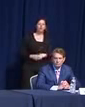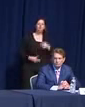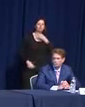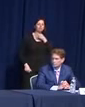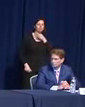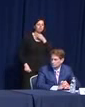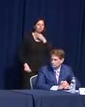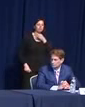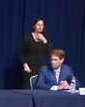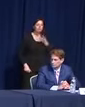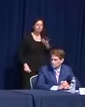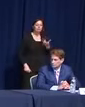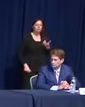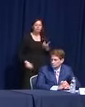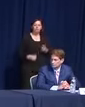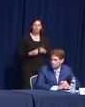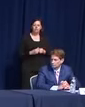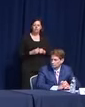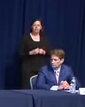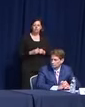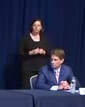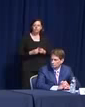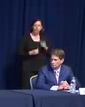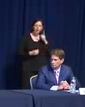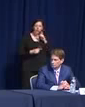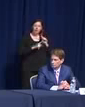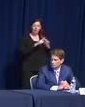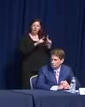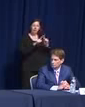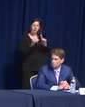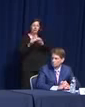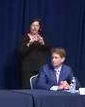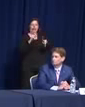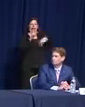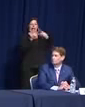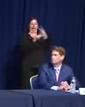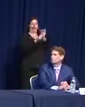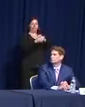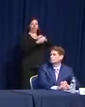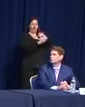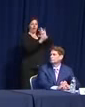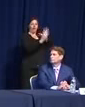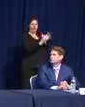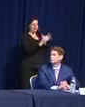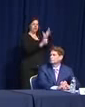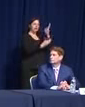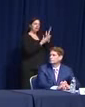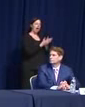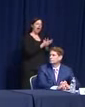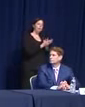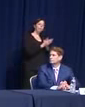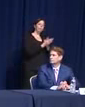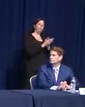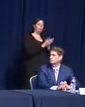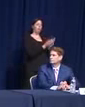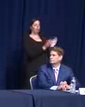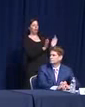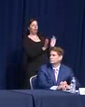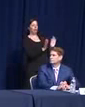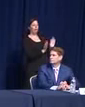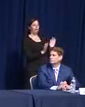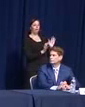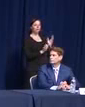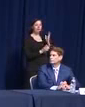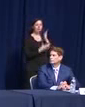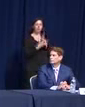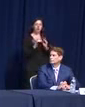possible we have different levels of strains as part of this broad virus? According to a CDC information a